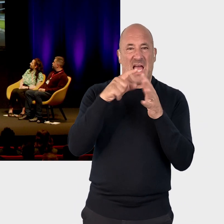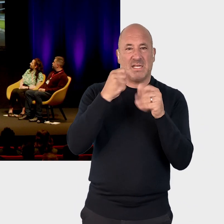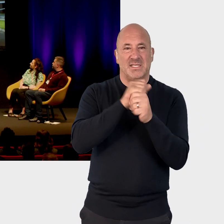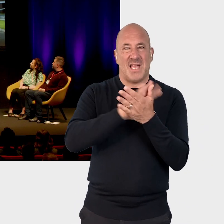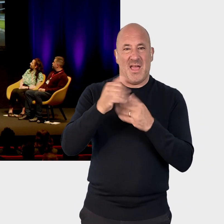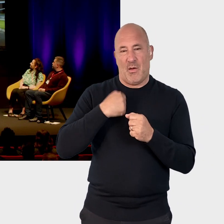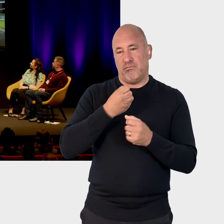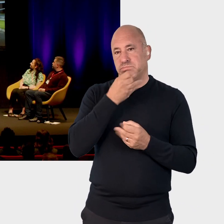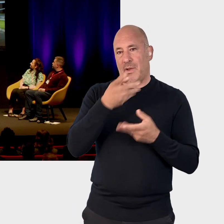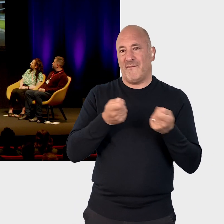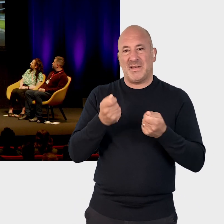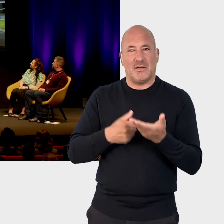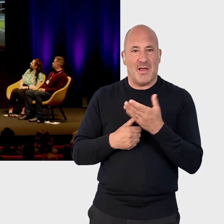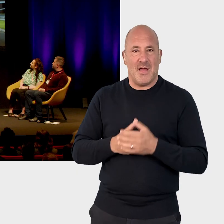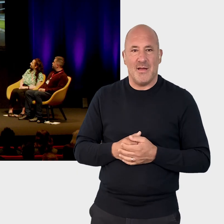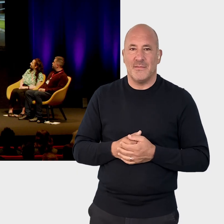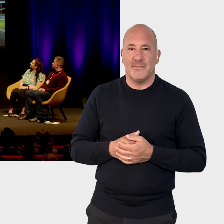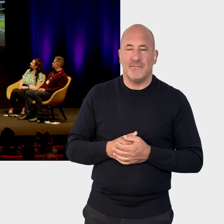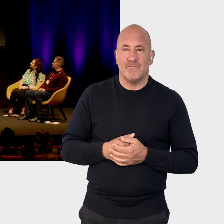And that's Sade, one of our brilliant facilitators.